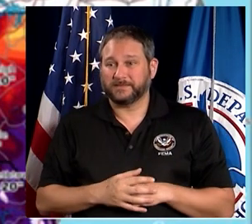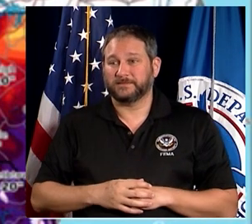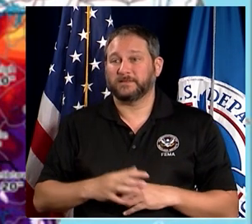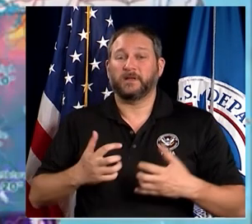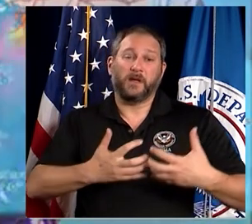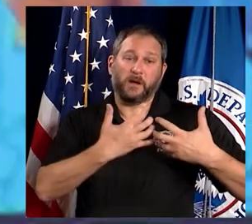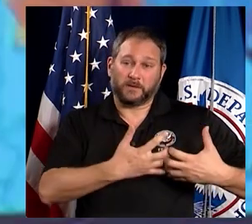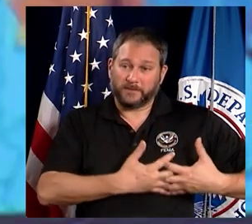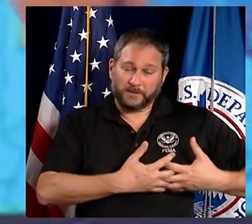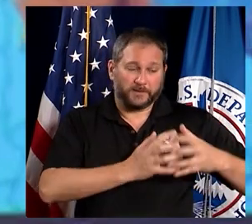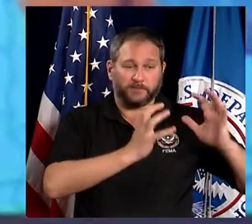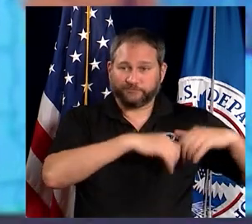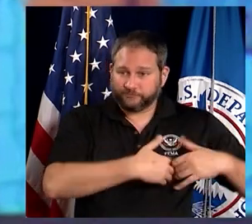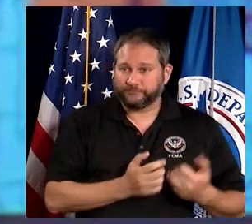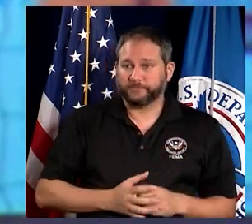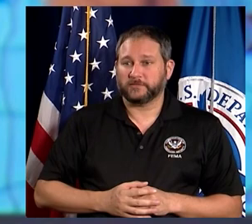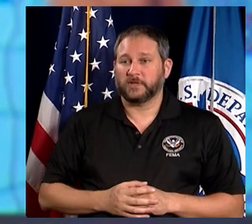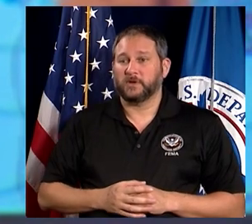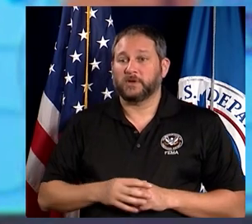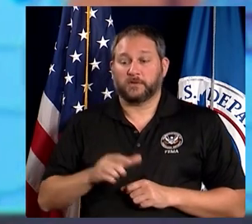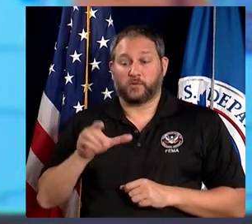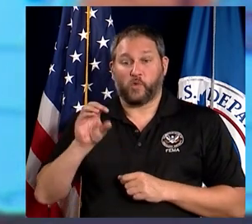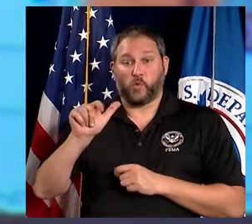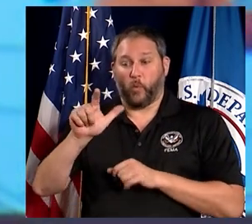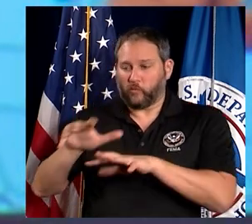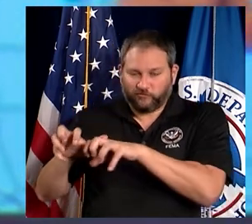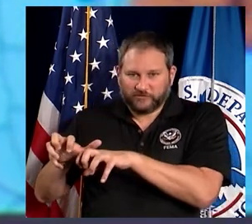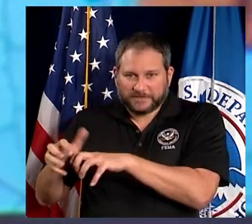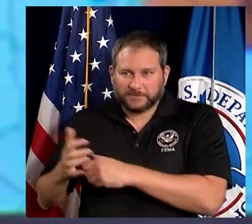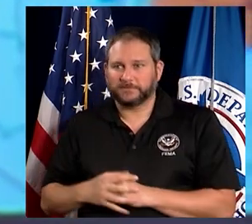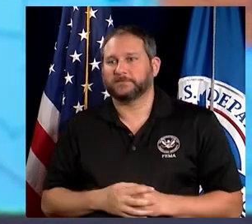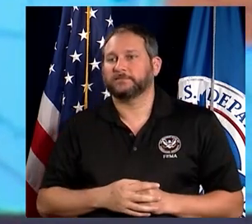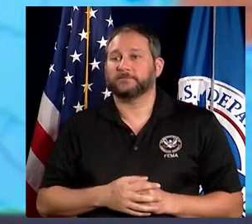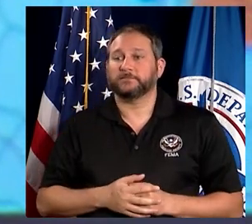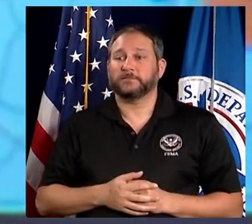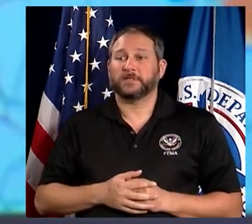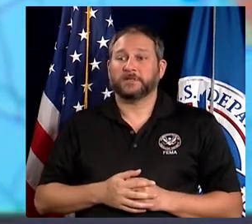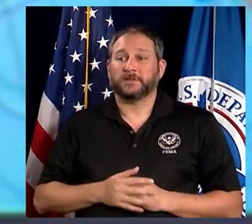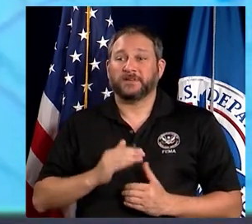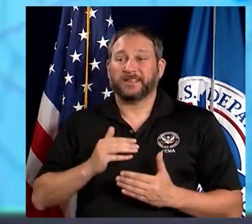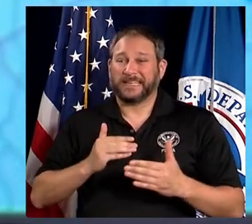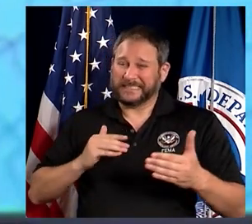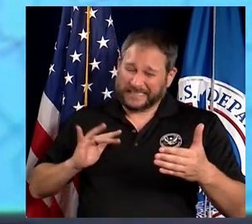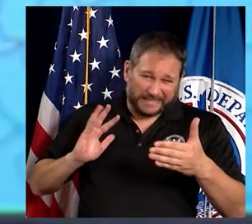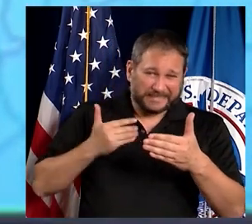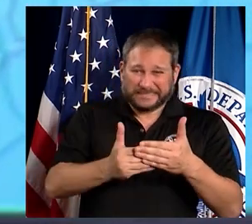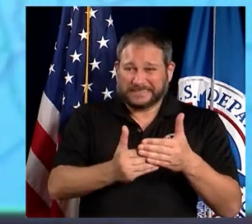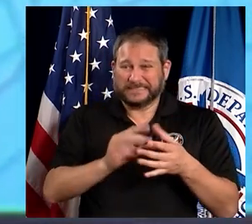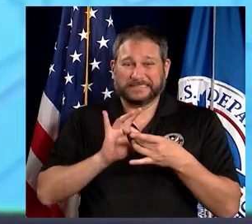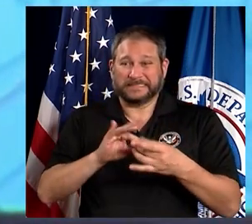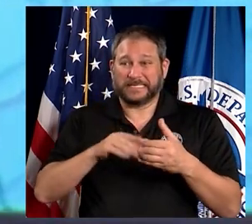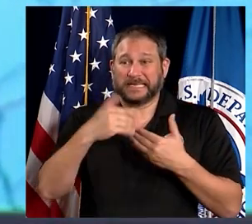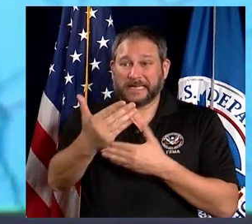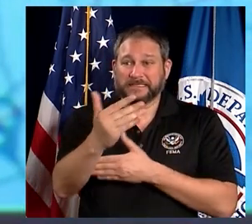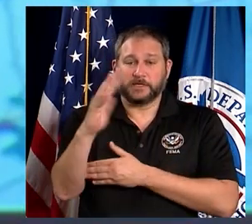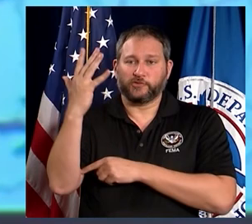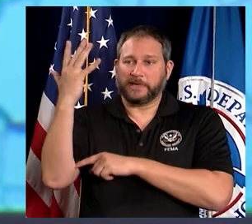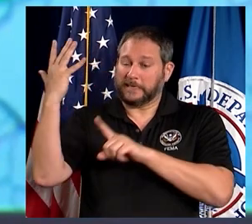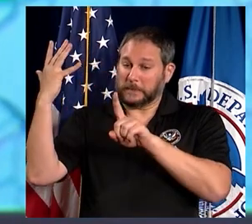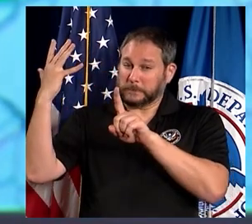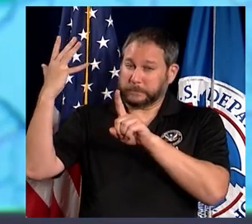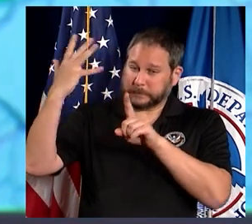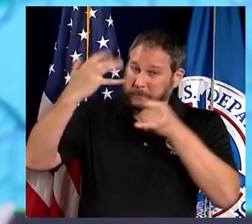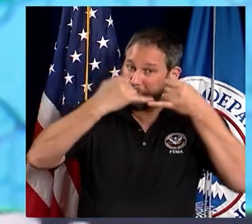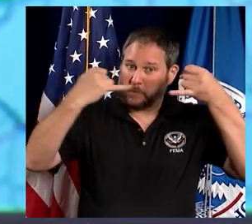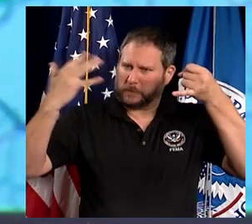coal. Next, and closely related, are trees coming into contact with power lines. Utilities have